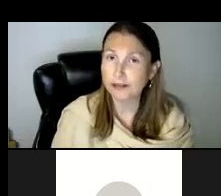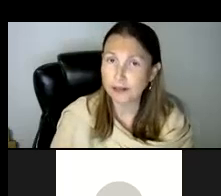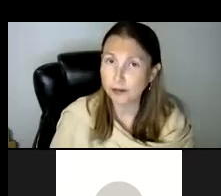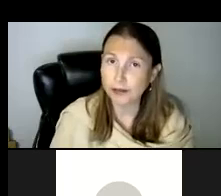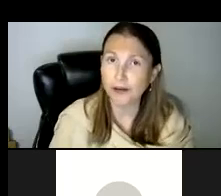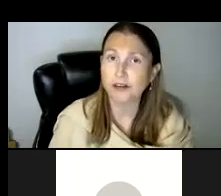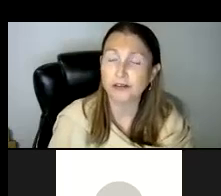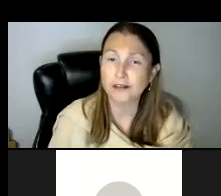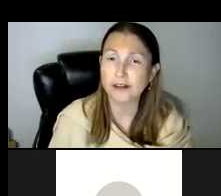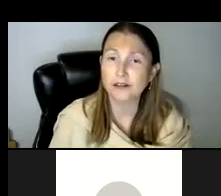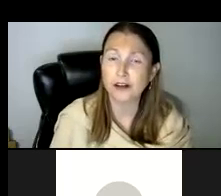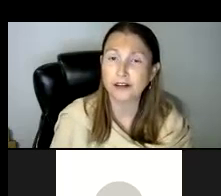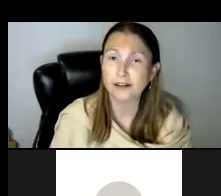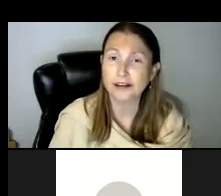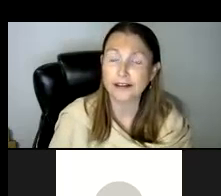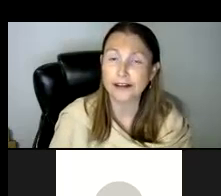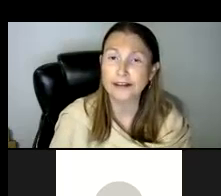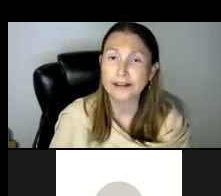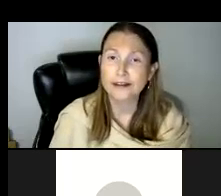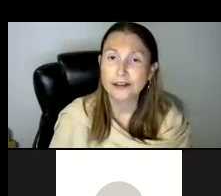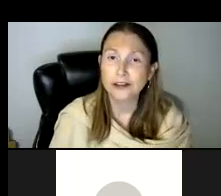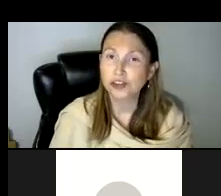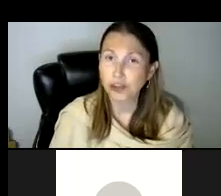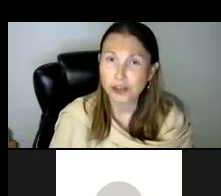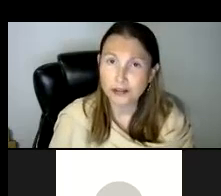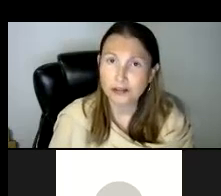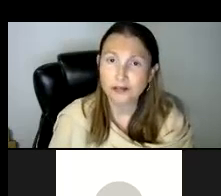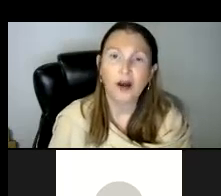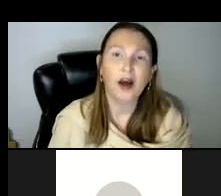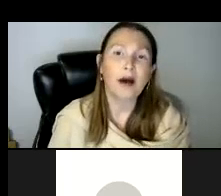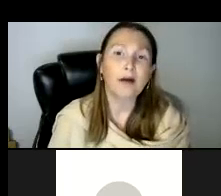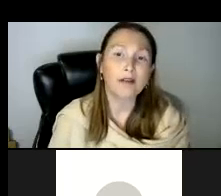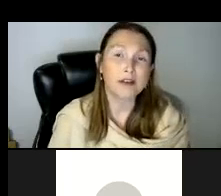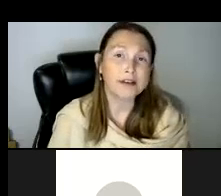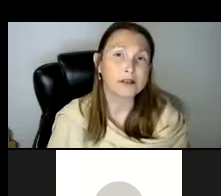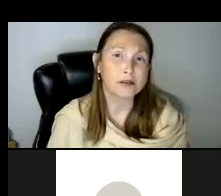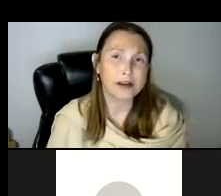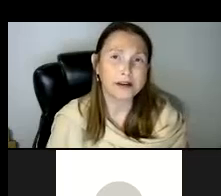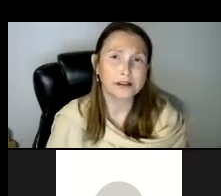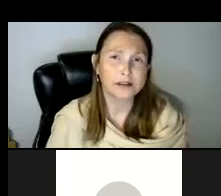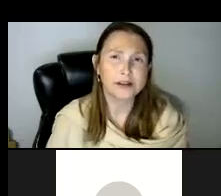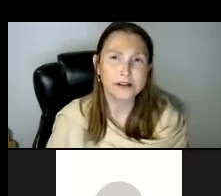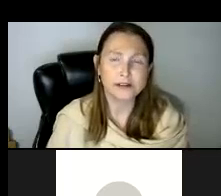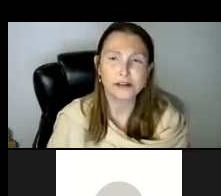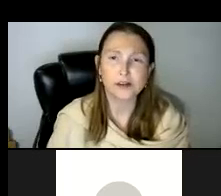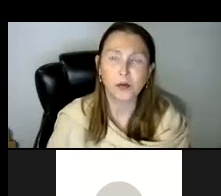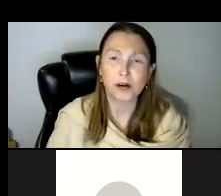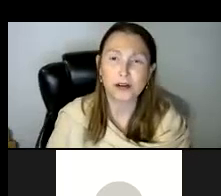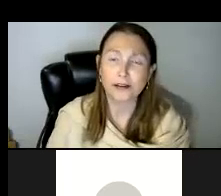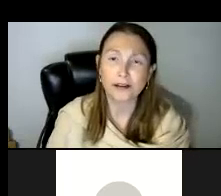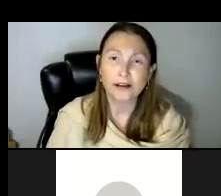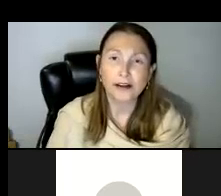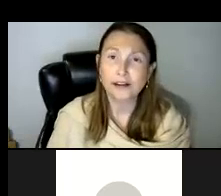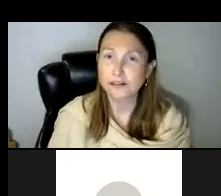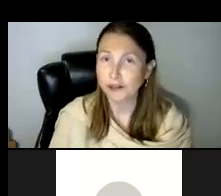get vaccinated with the Pfizer vaccine. There's nothing saying that they shouldn't. However, there is still no data to necessarily support